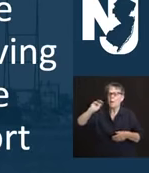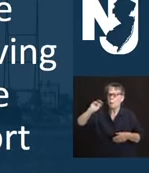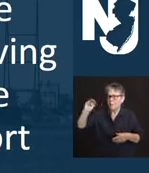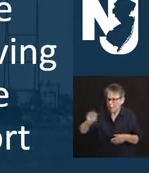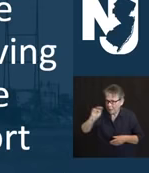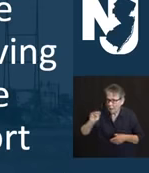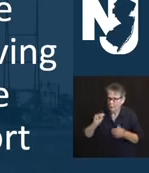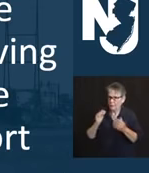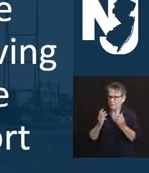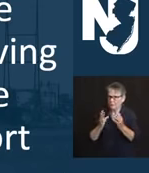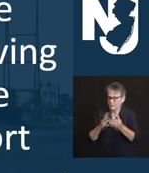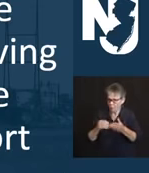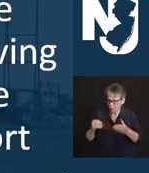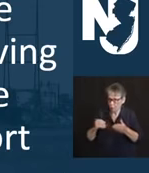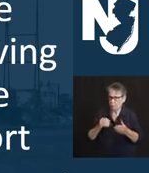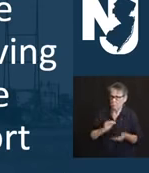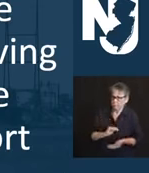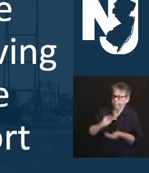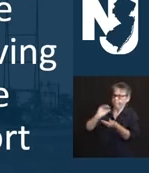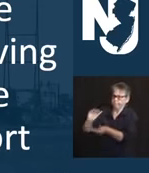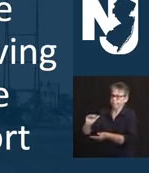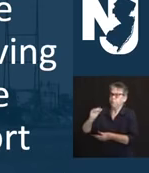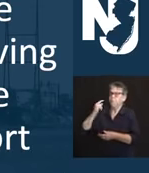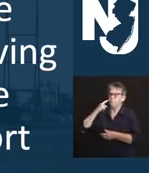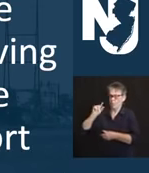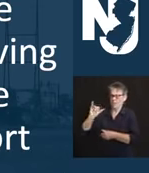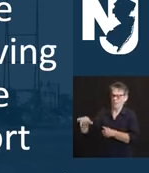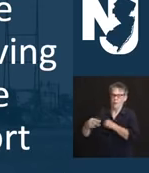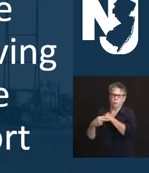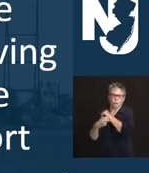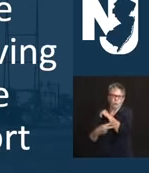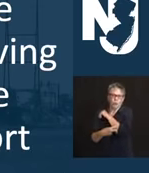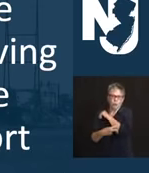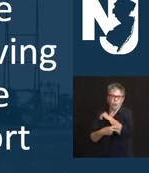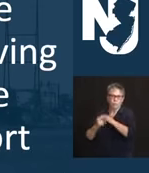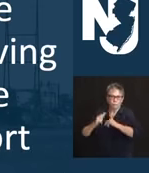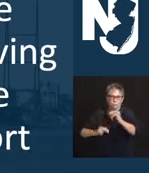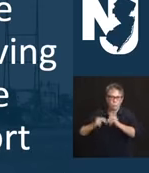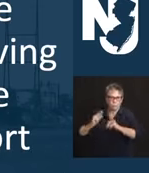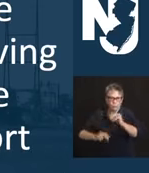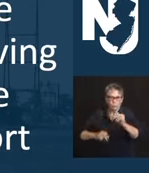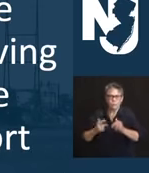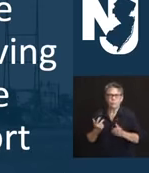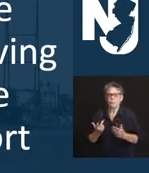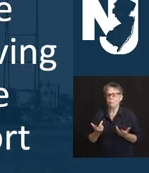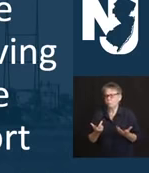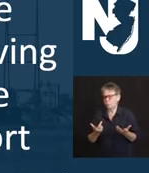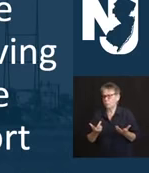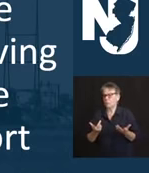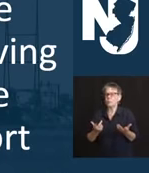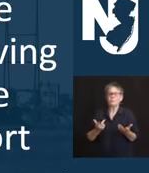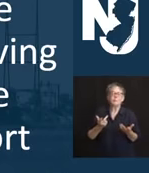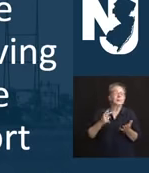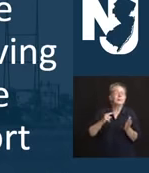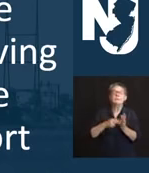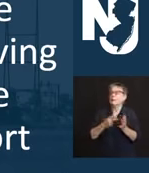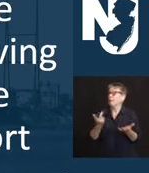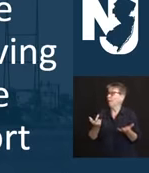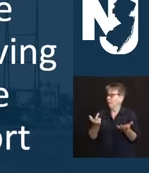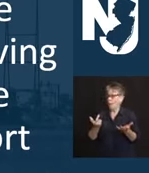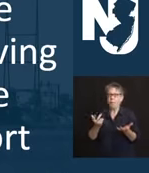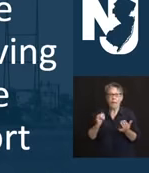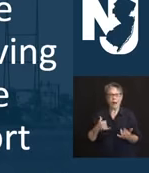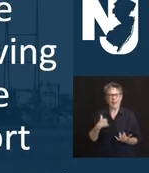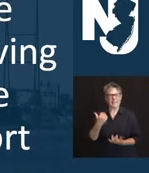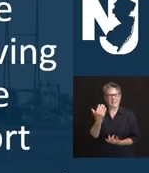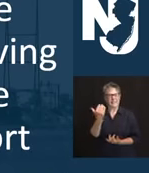15,000 jobs, overwhelmingly high-paying, good-paying union jobs. And it remains a big step in creating the